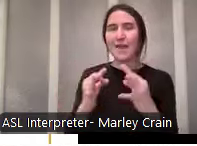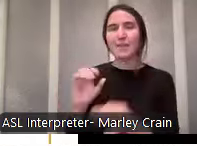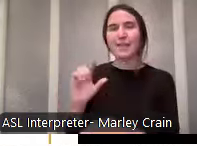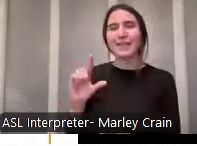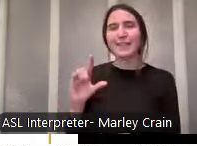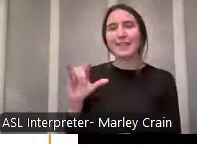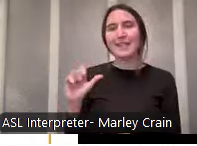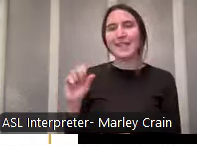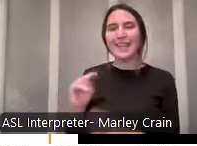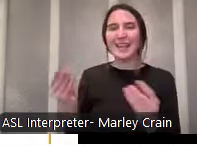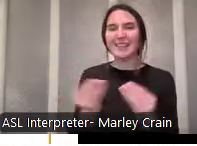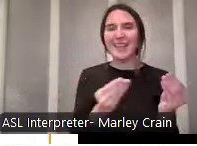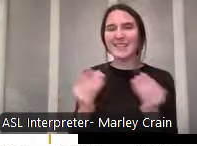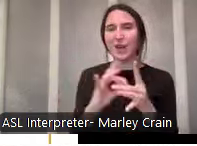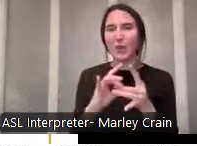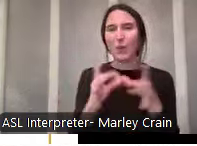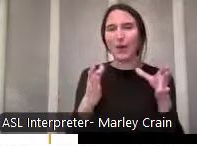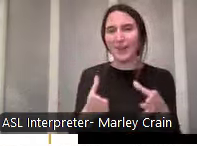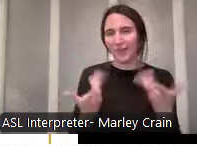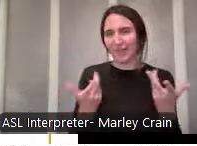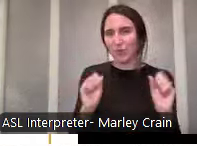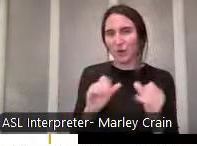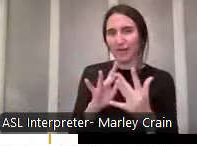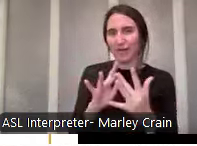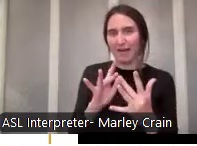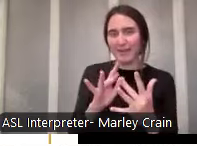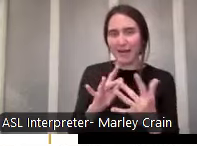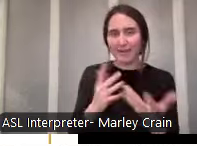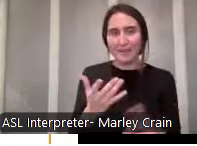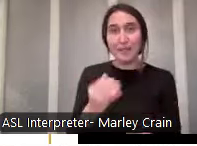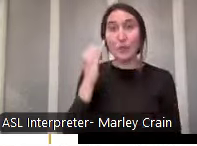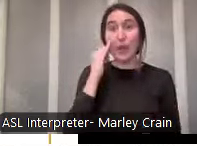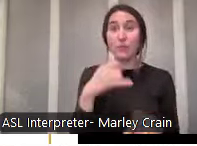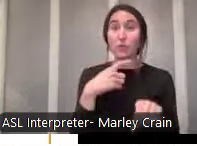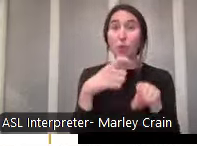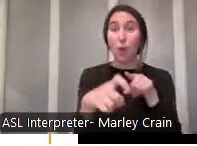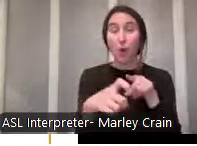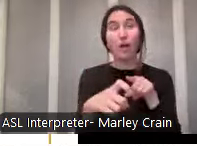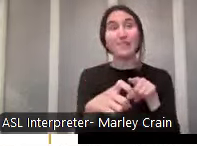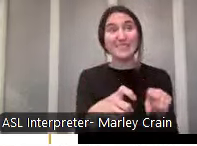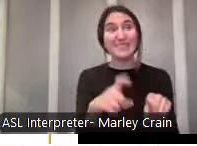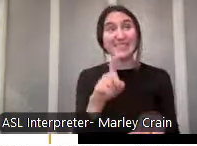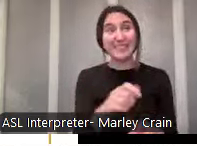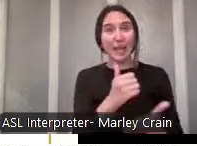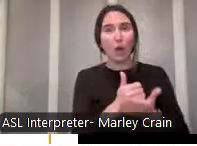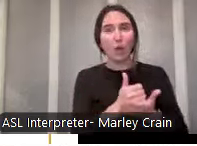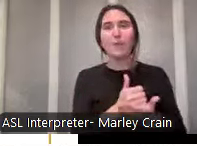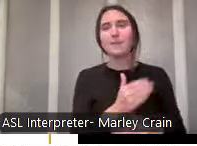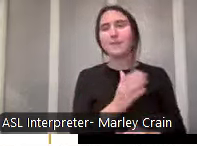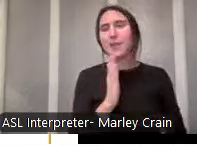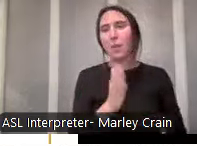if you call the superintendent's office as a parent or a professional and say you're looking for help, they should connect you with the right